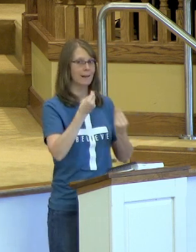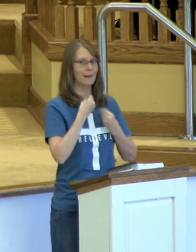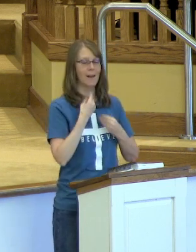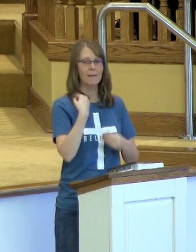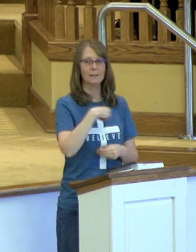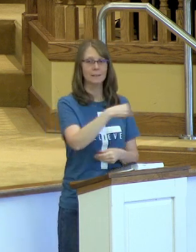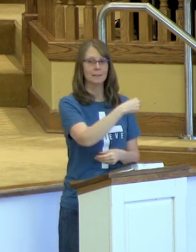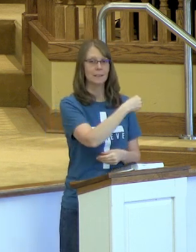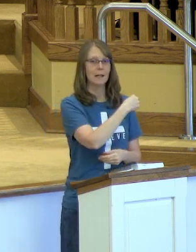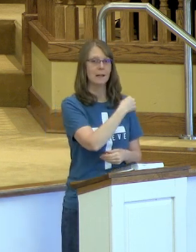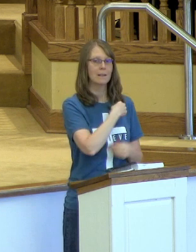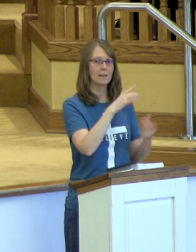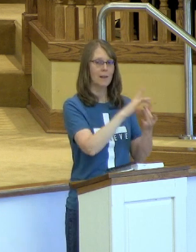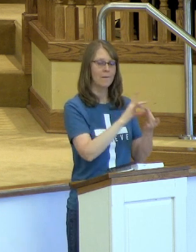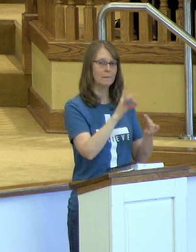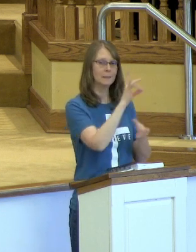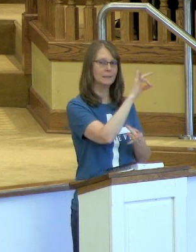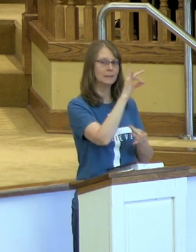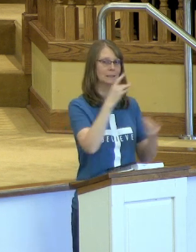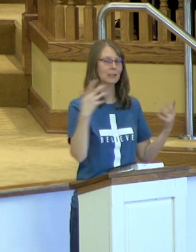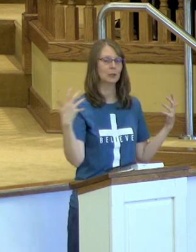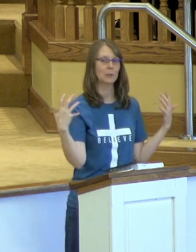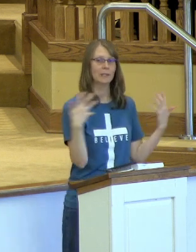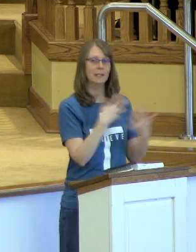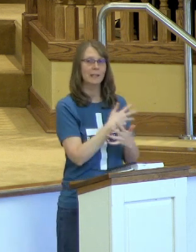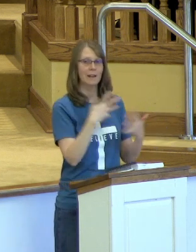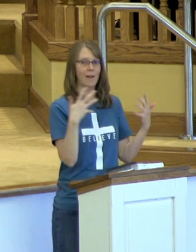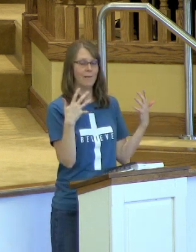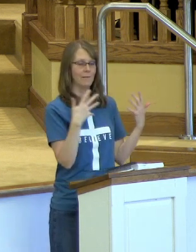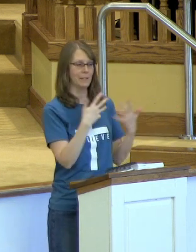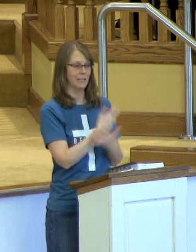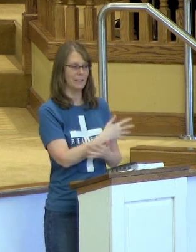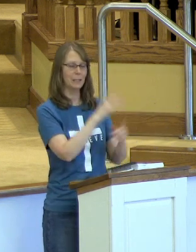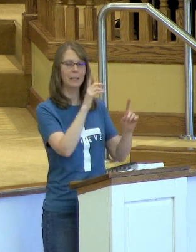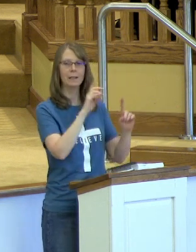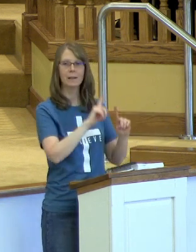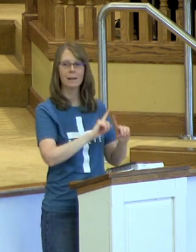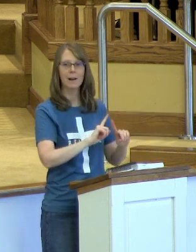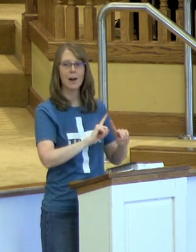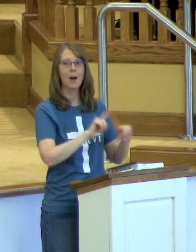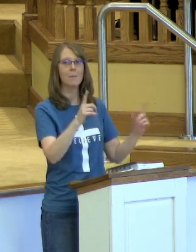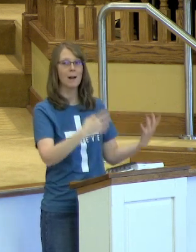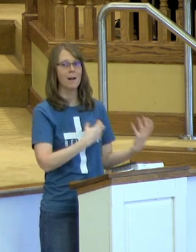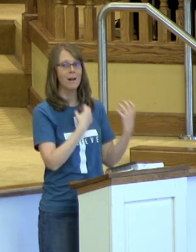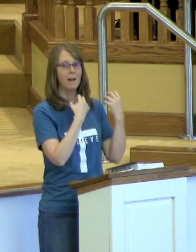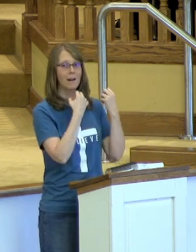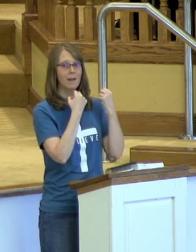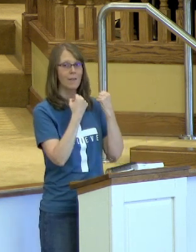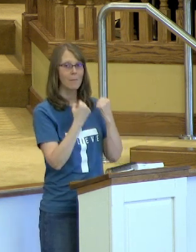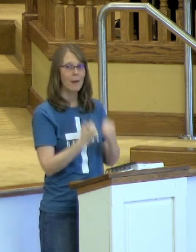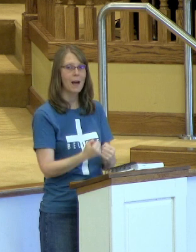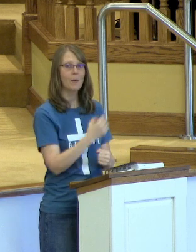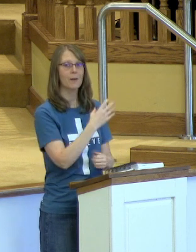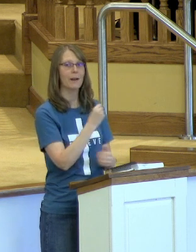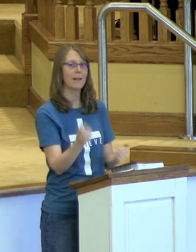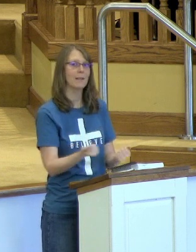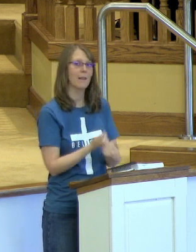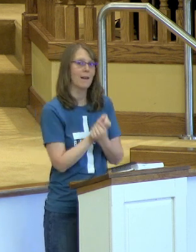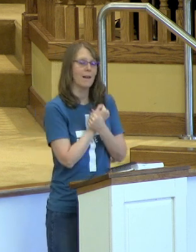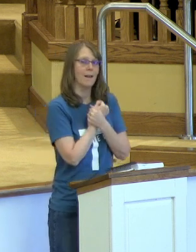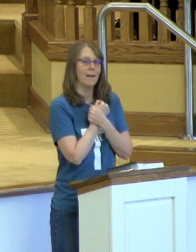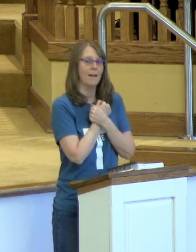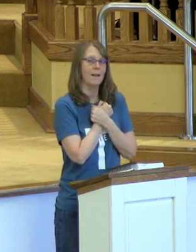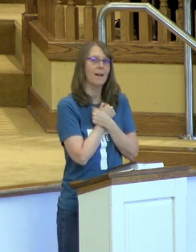given us the spirit of fear, but of power